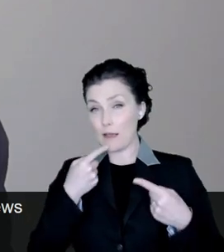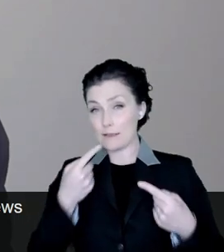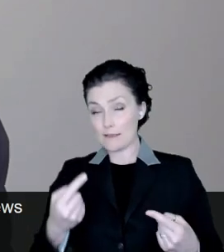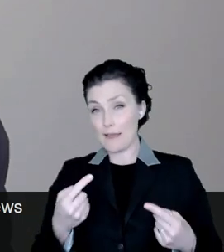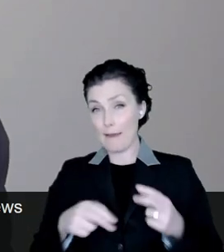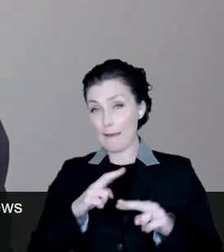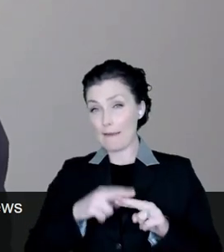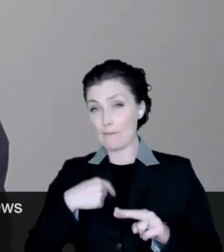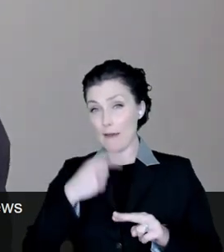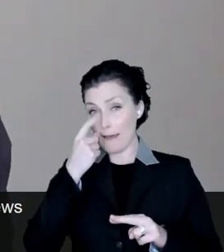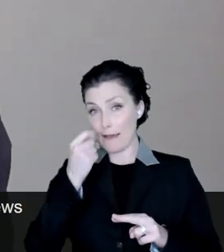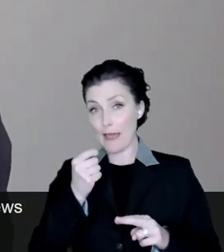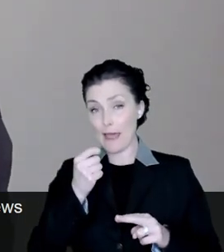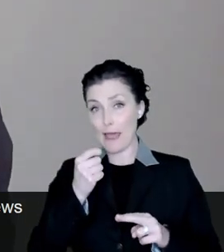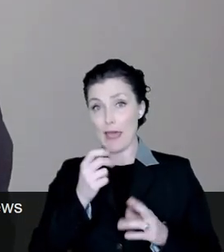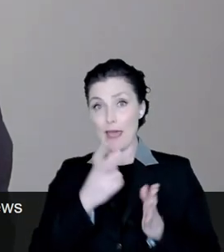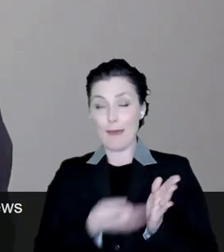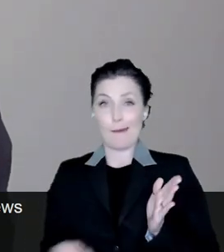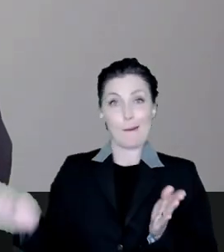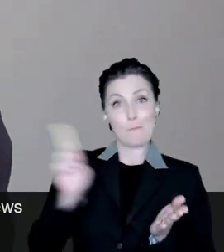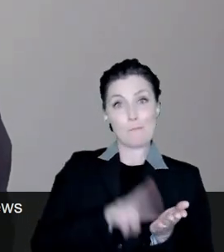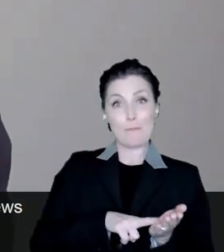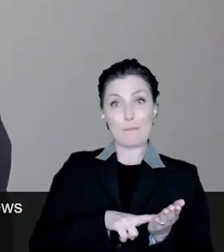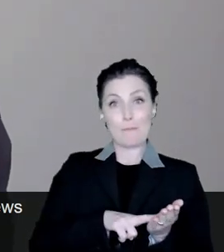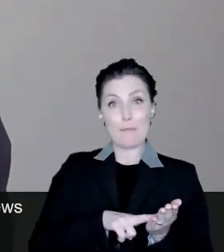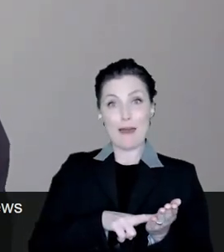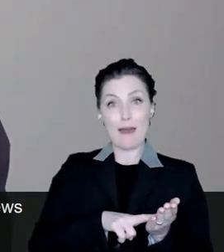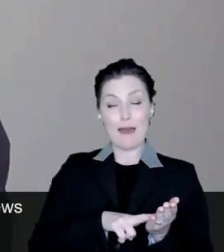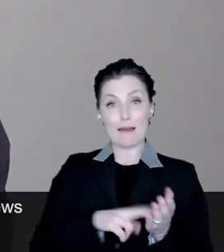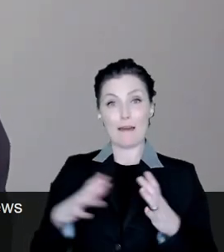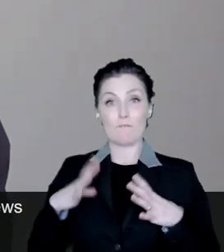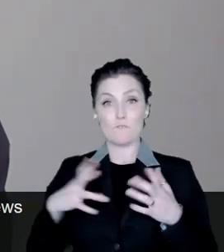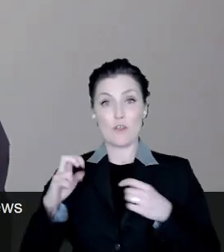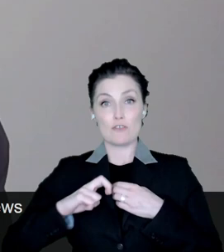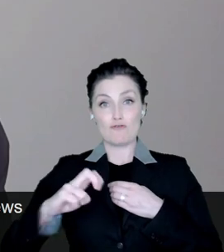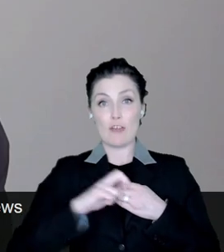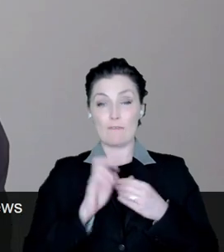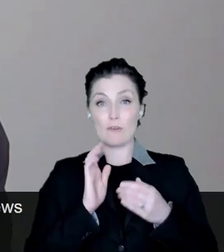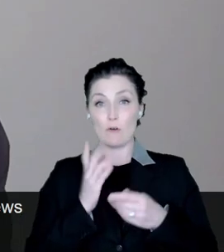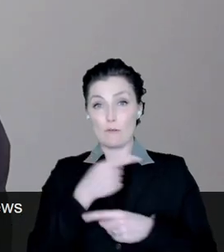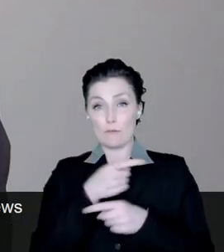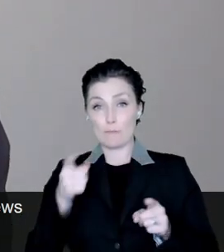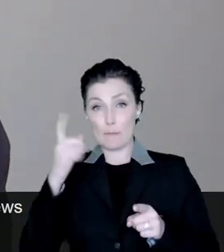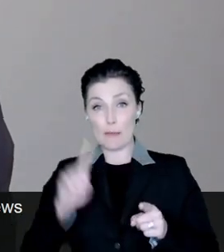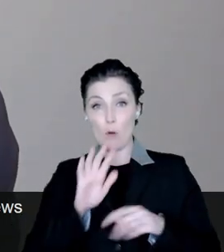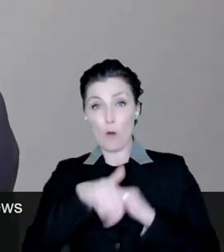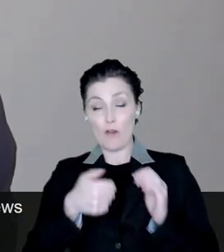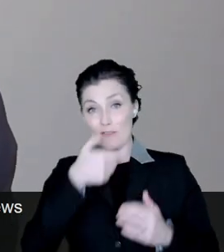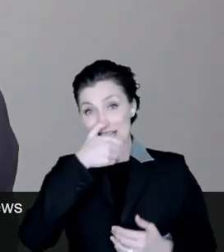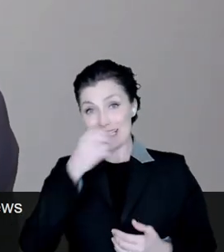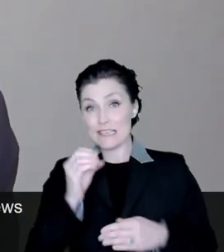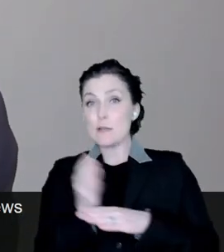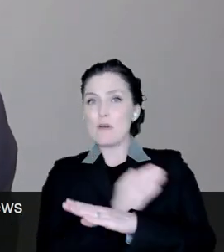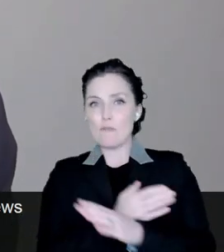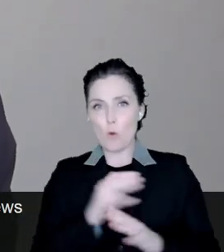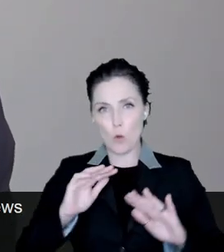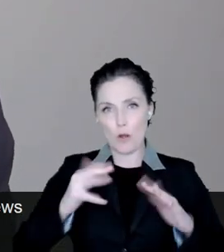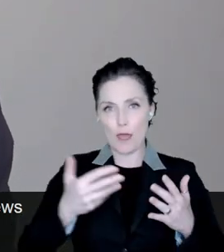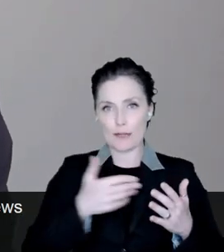to reinstall free travel for those above the age of 60 before 9 a.m. The good news